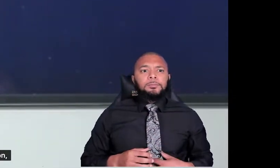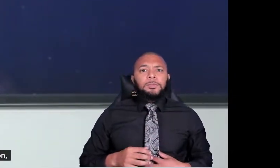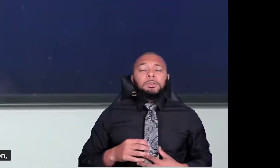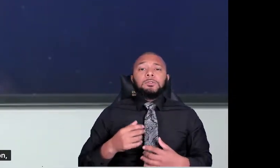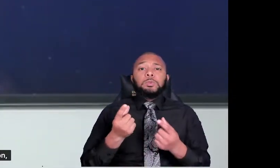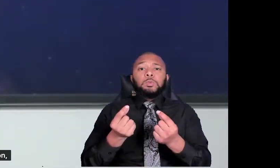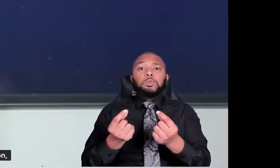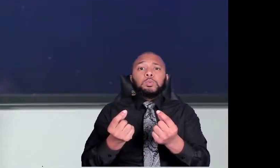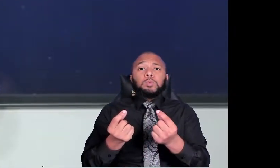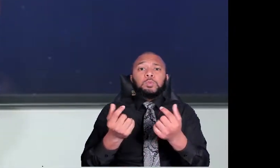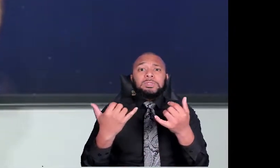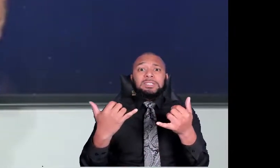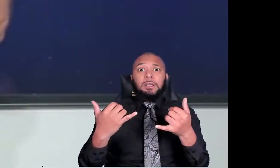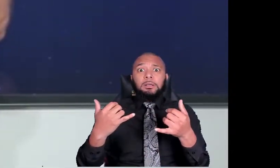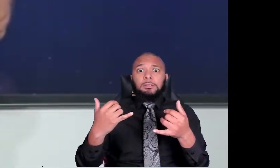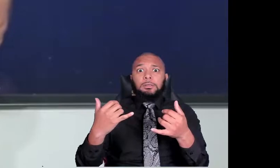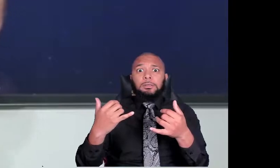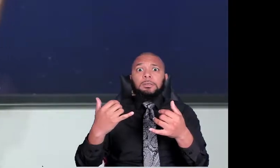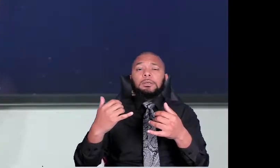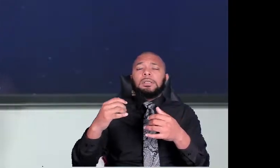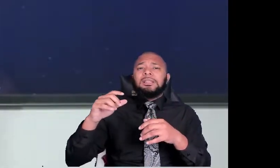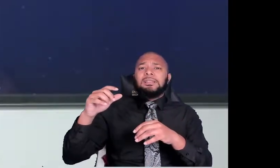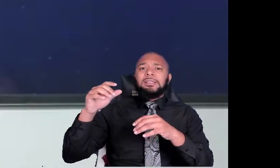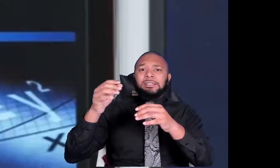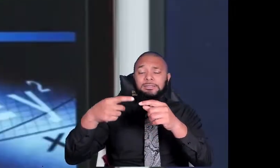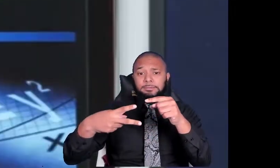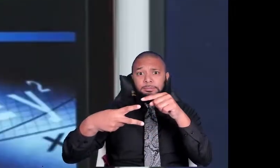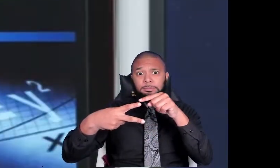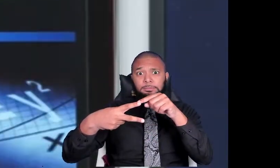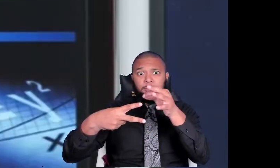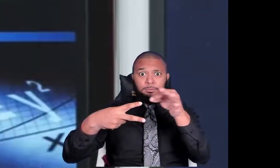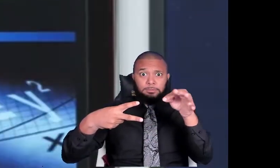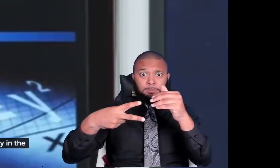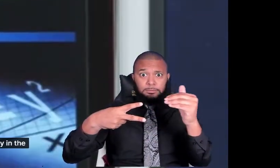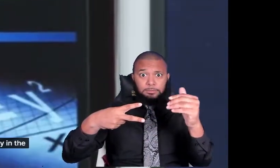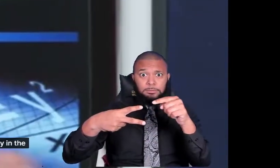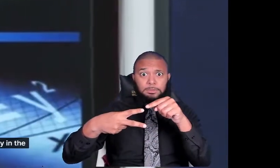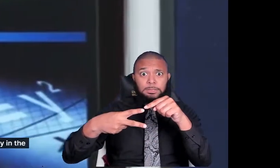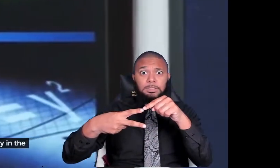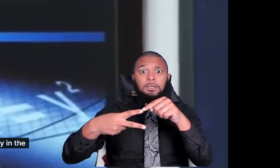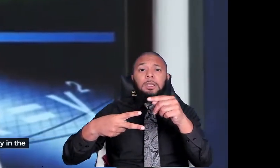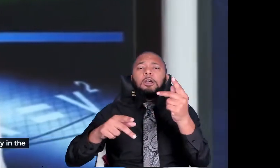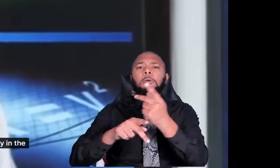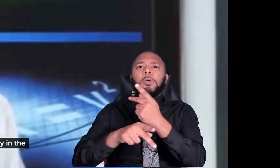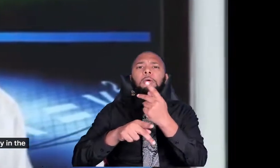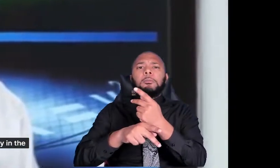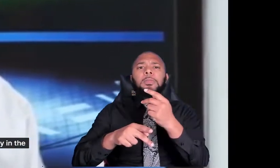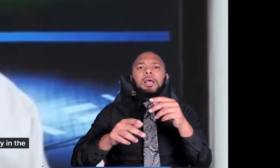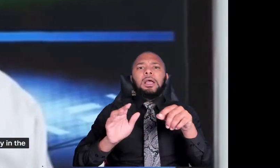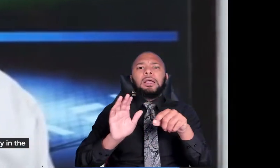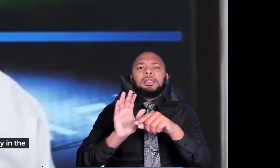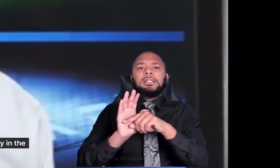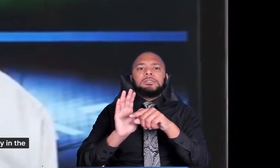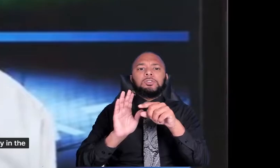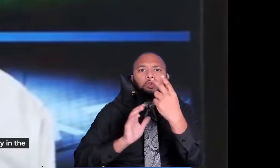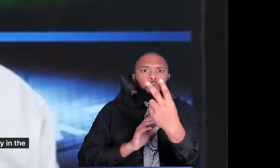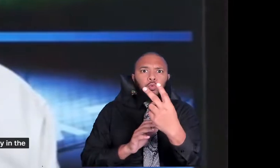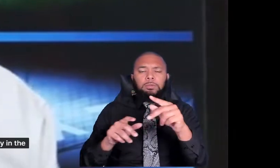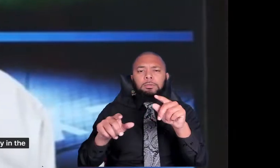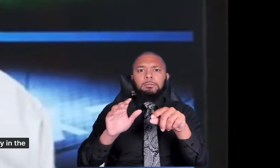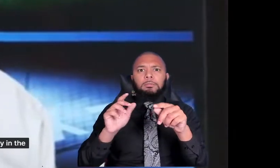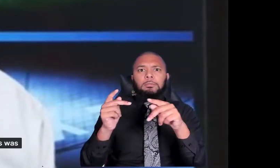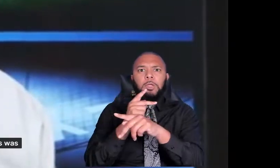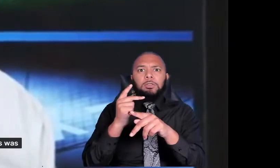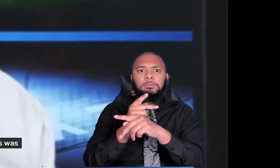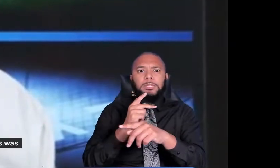top equation, multiply it by negative 2, and then add them together. Now, why in the world